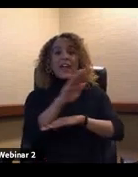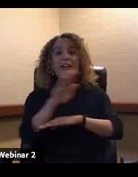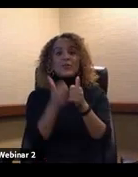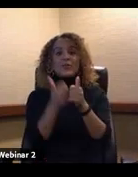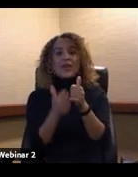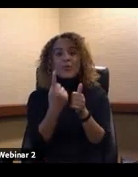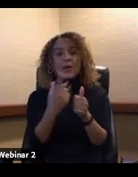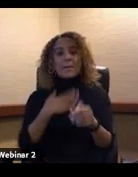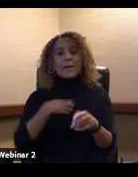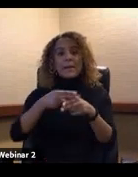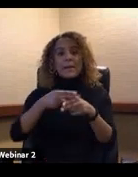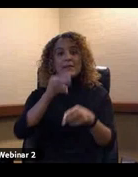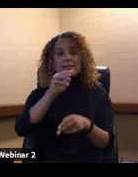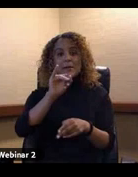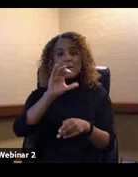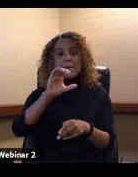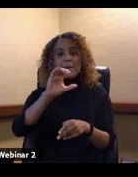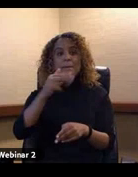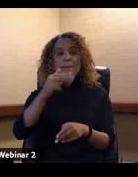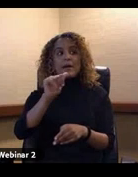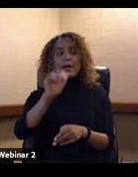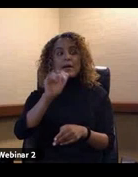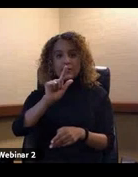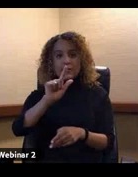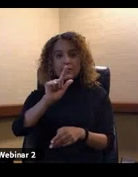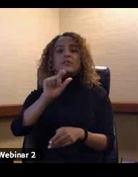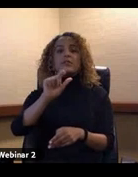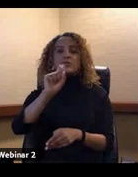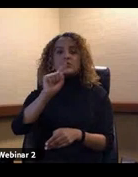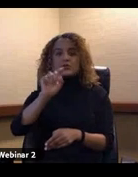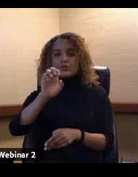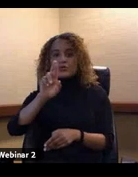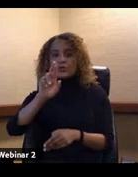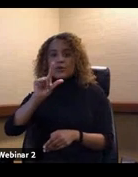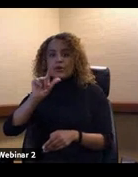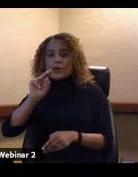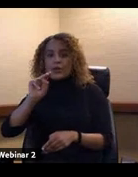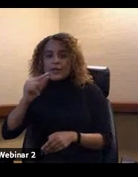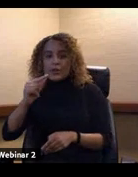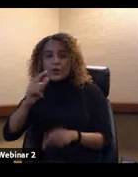Good afternoon, everyone. My name is Michael Sterling. I'm part of the Grants